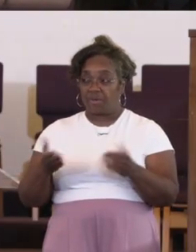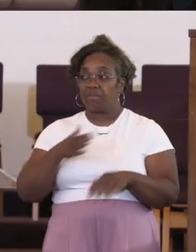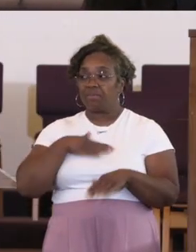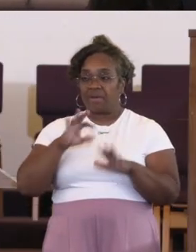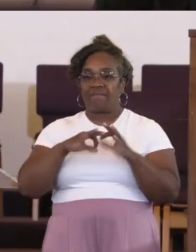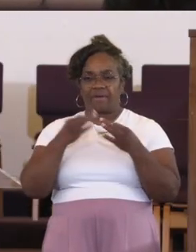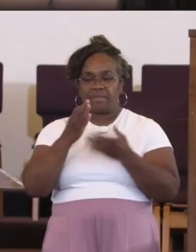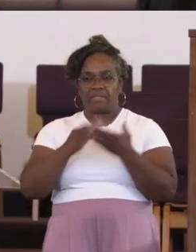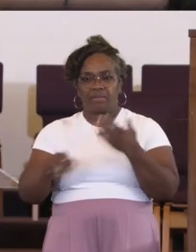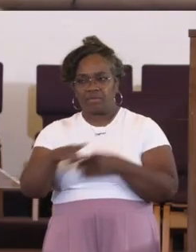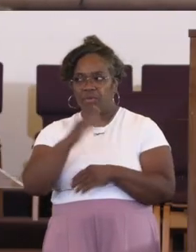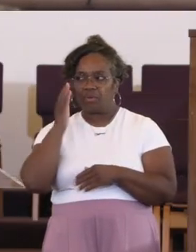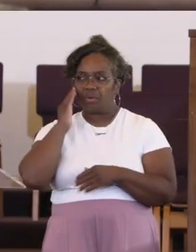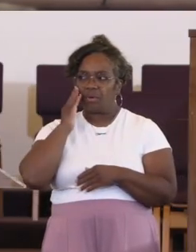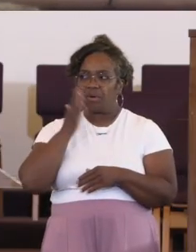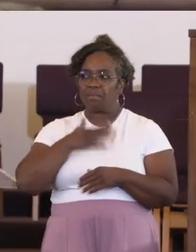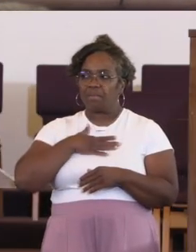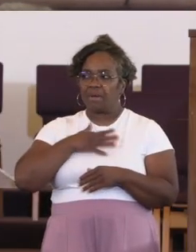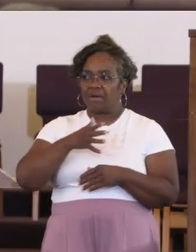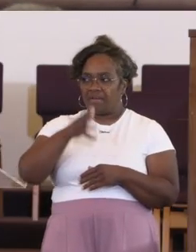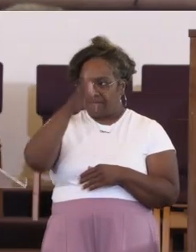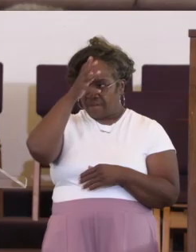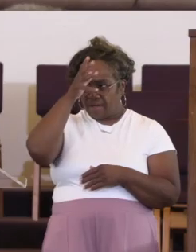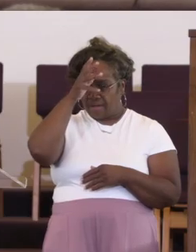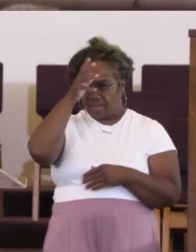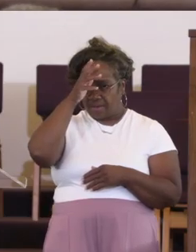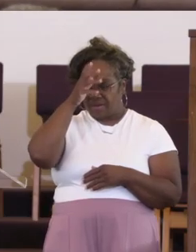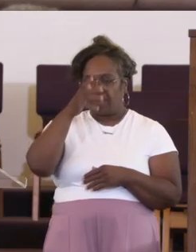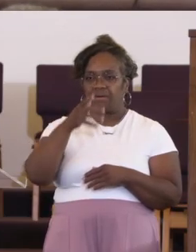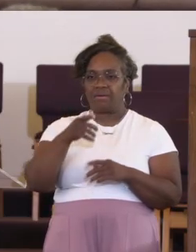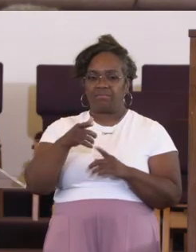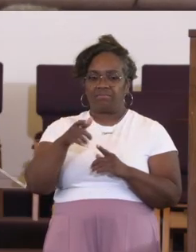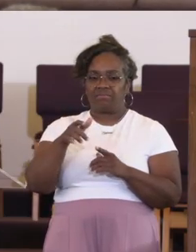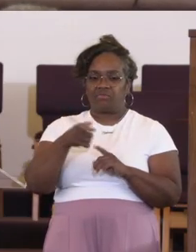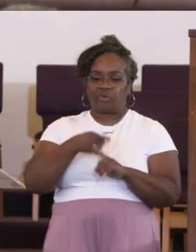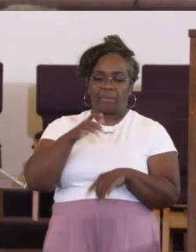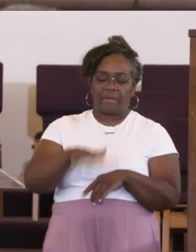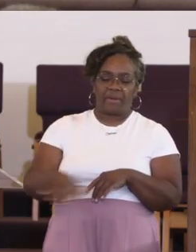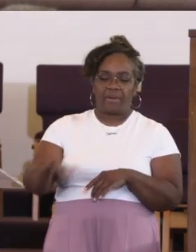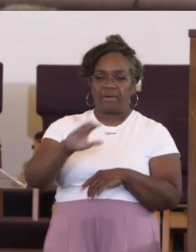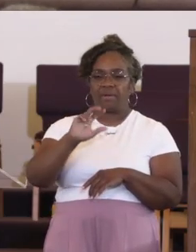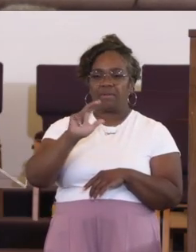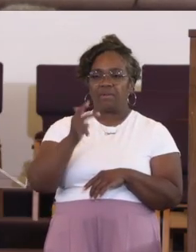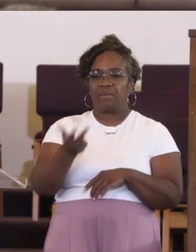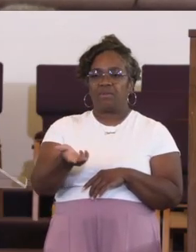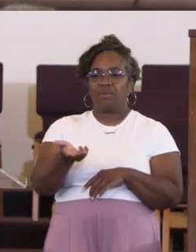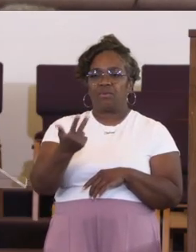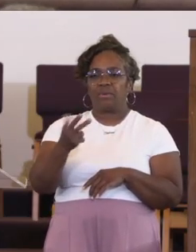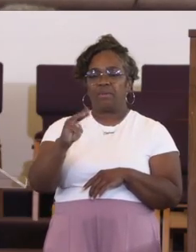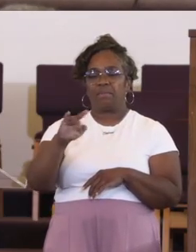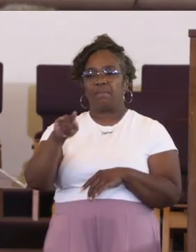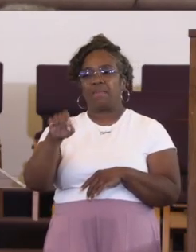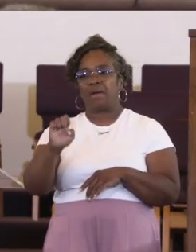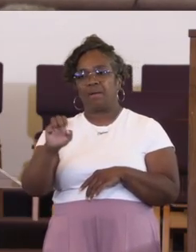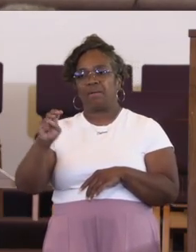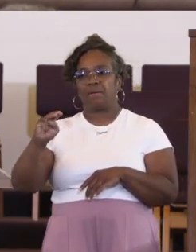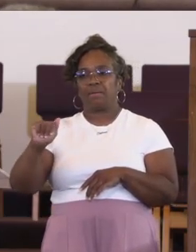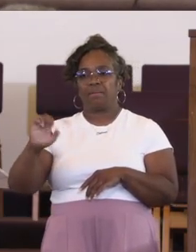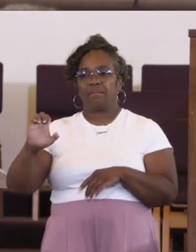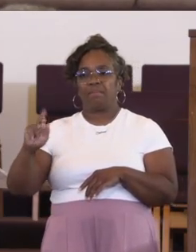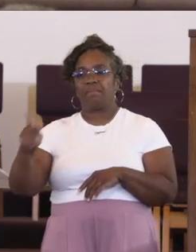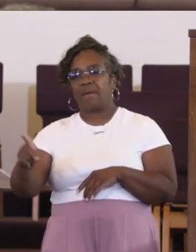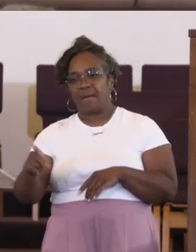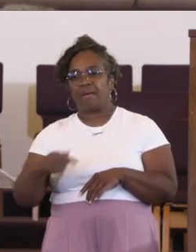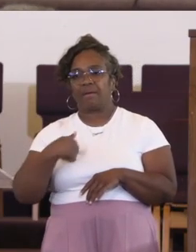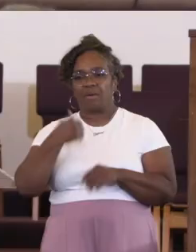know, my father's from 3 Mile and Mac, and I remember this neighborhood as a child, spending summers with my grandmother on this